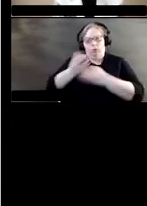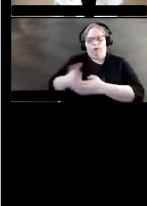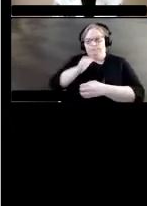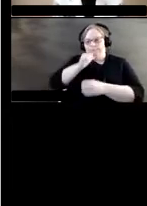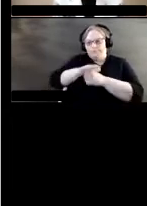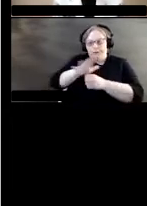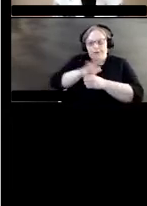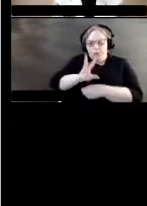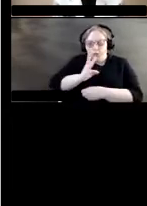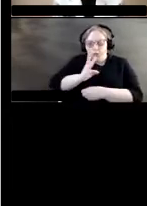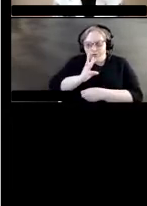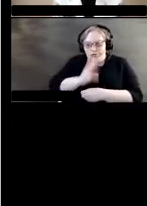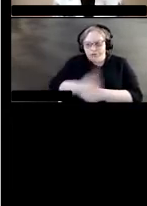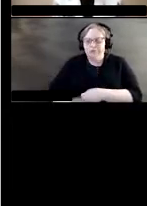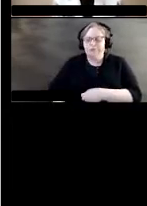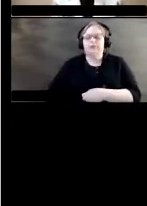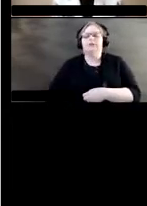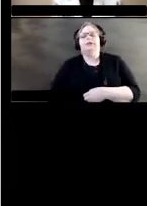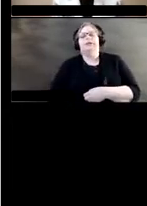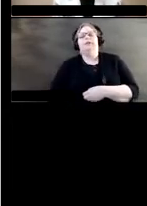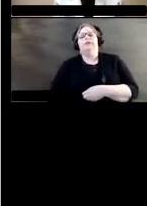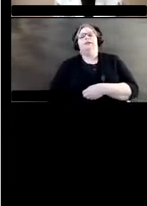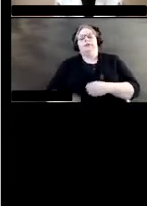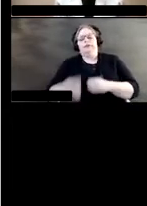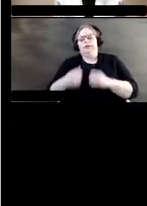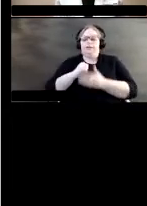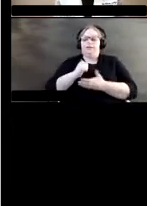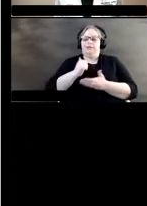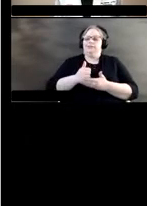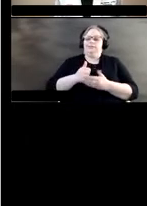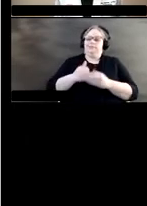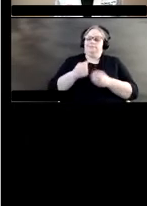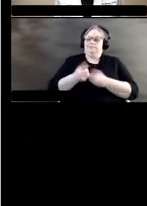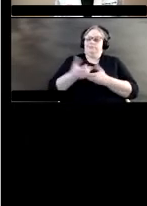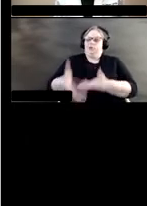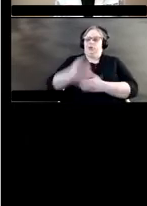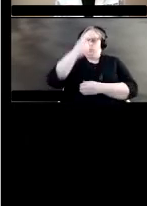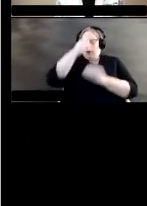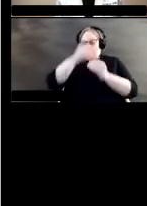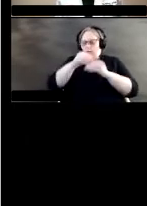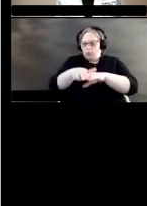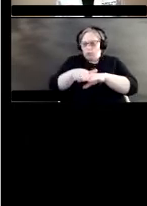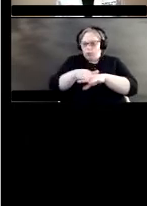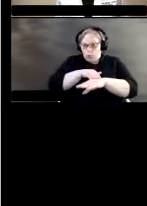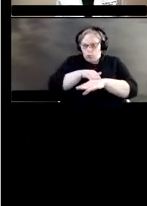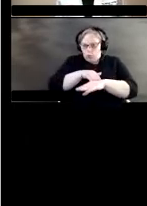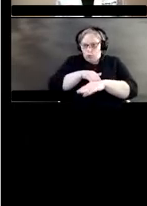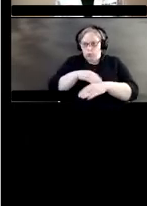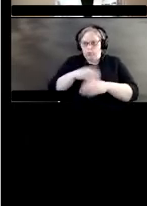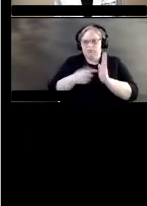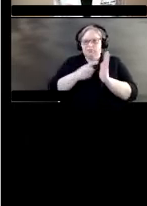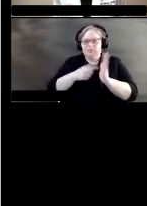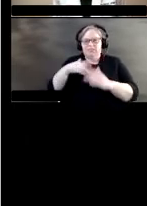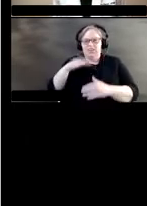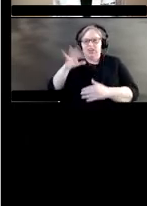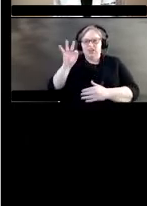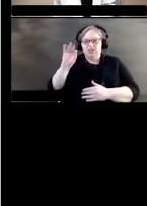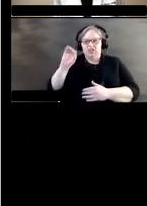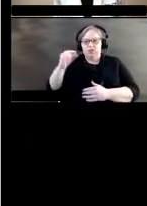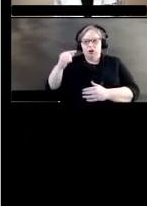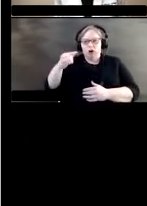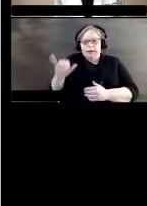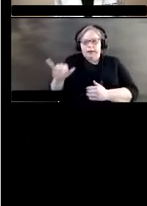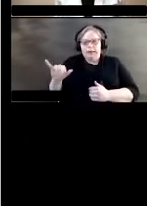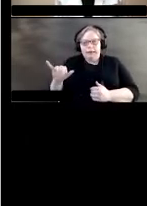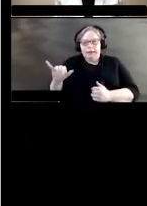So it can cause cognitive slowing, fogginess, So if you're not even, it might not be confusion or